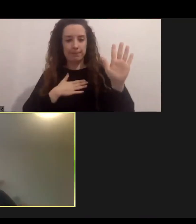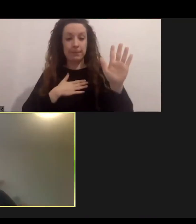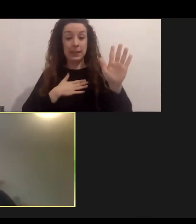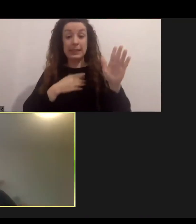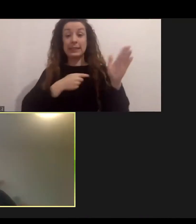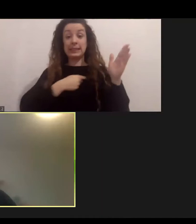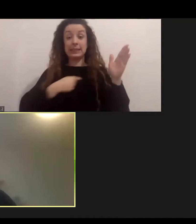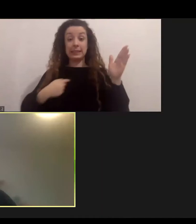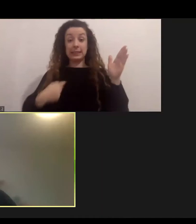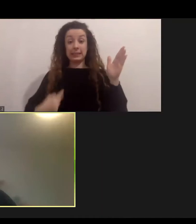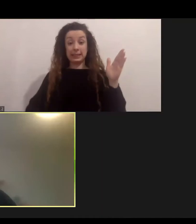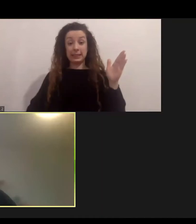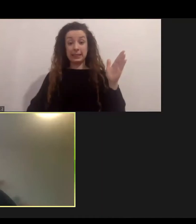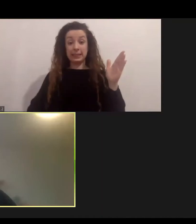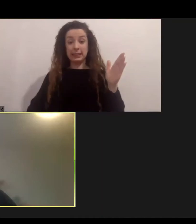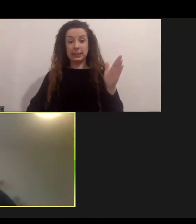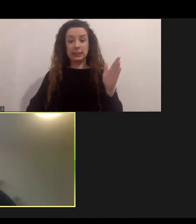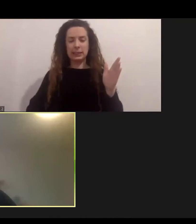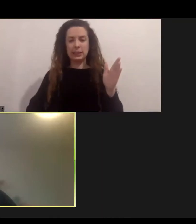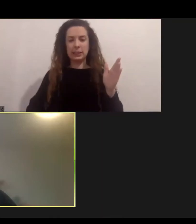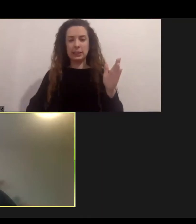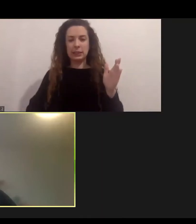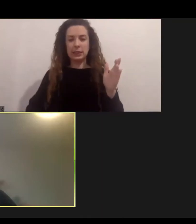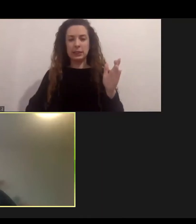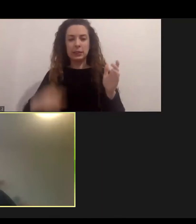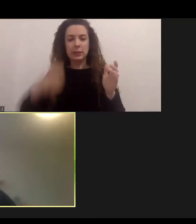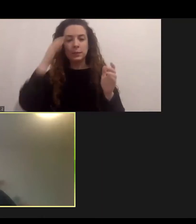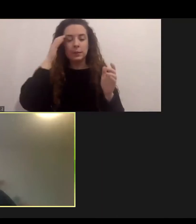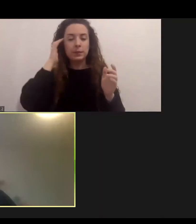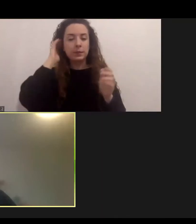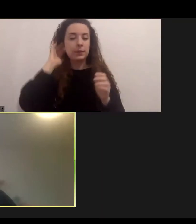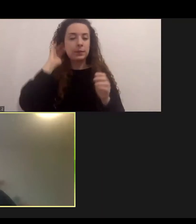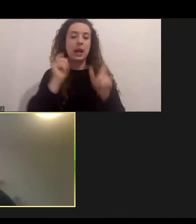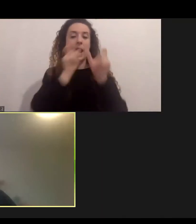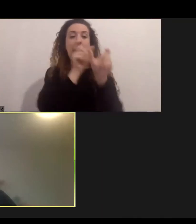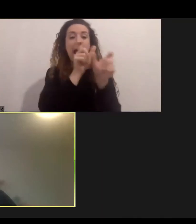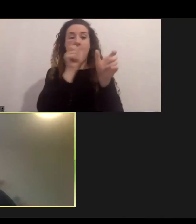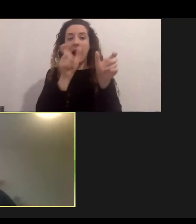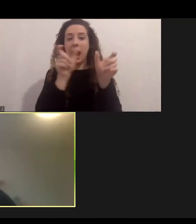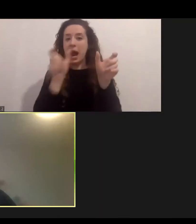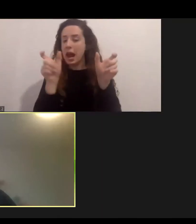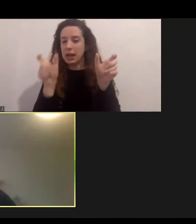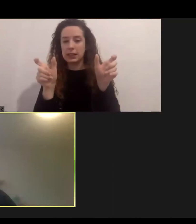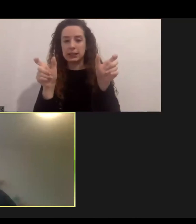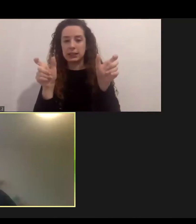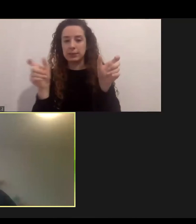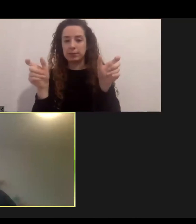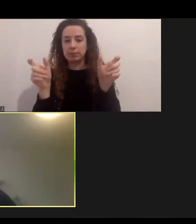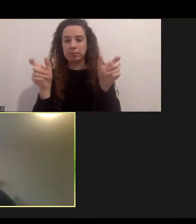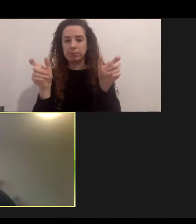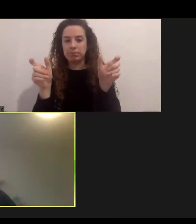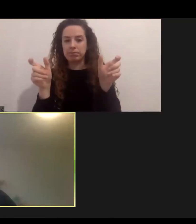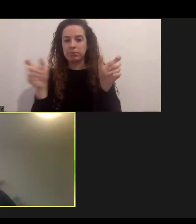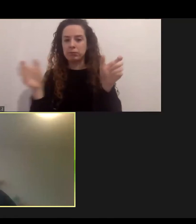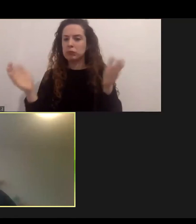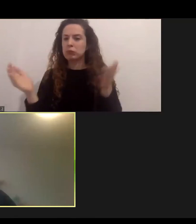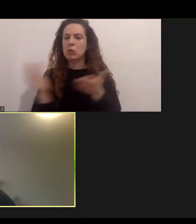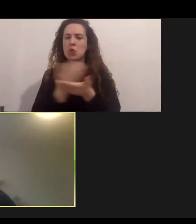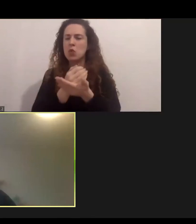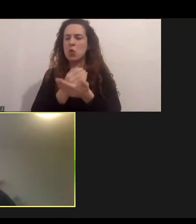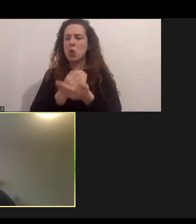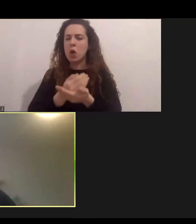studying materials, because when I am looking at